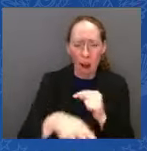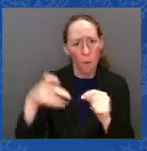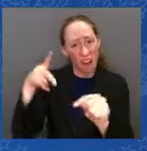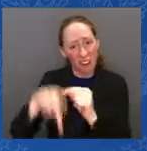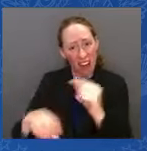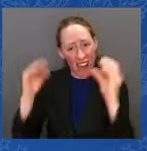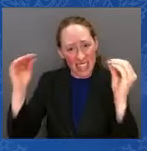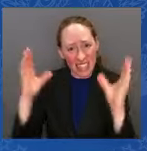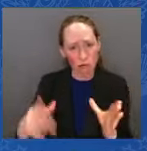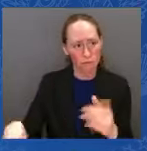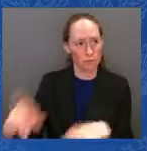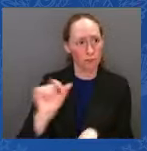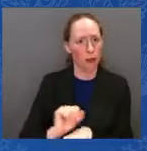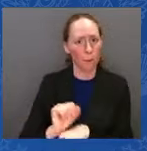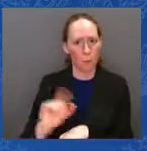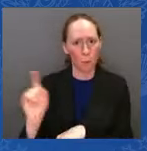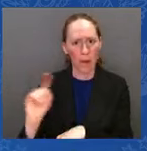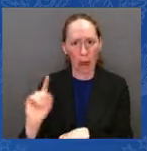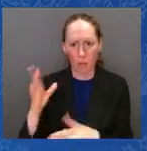more students in every classroom.